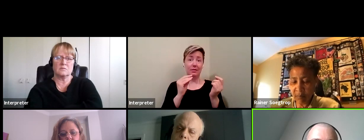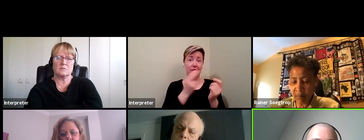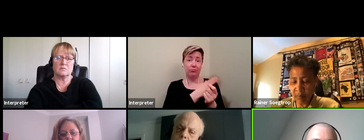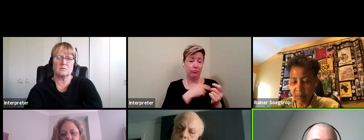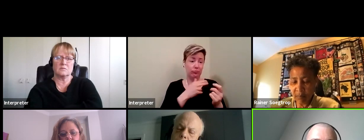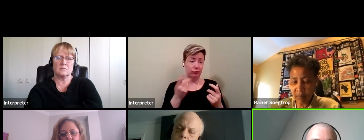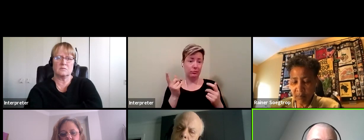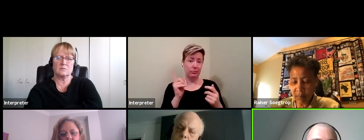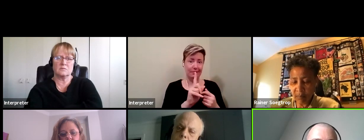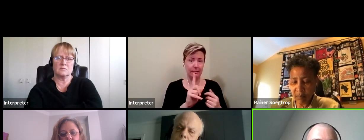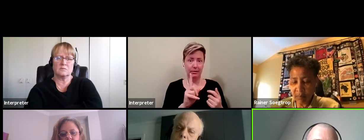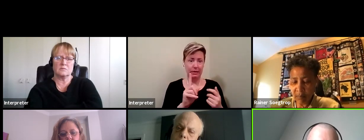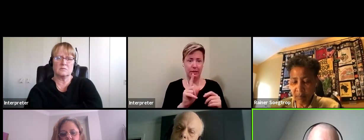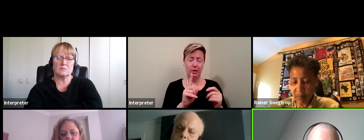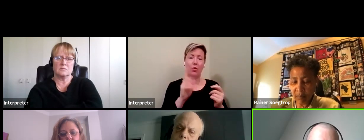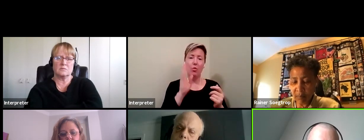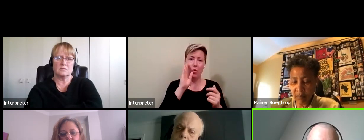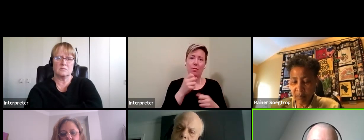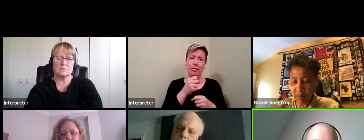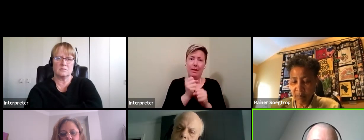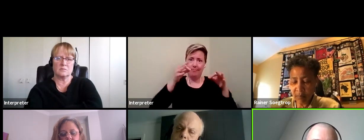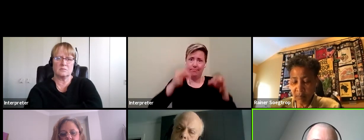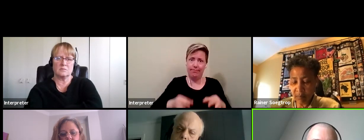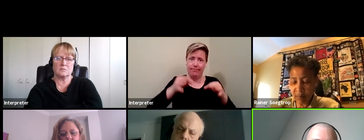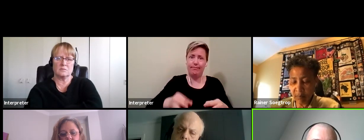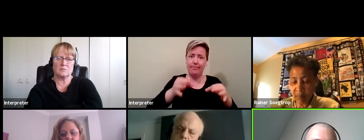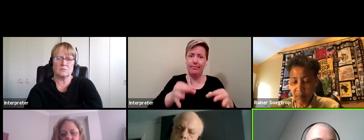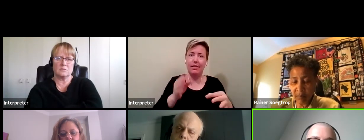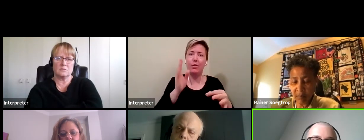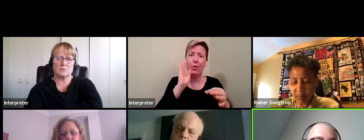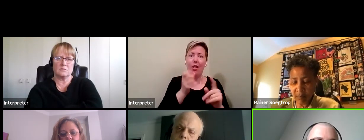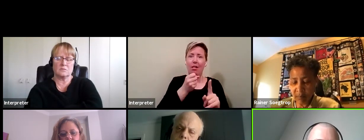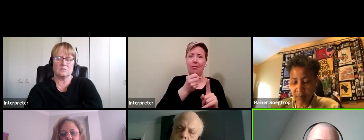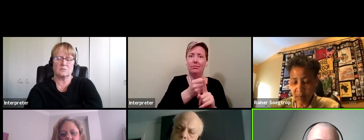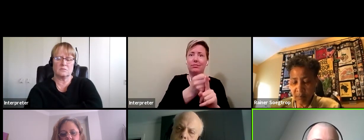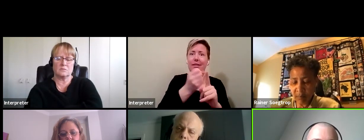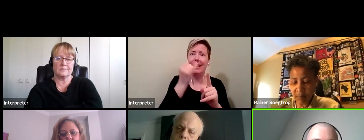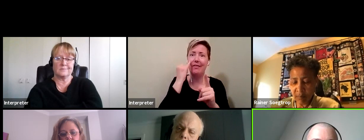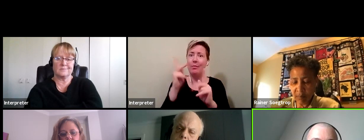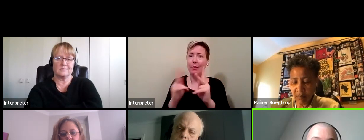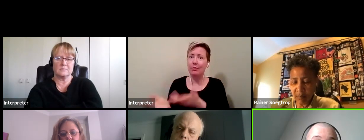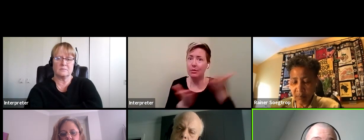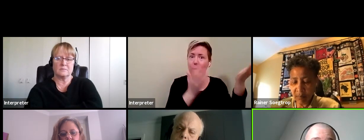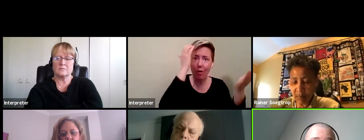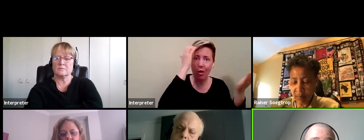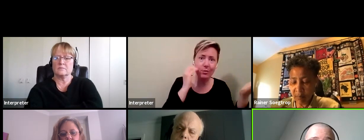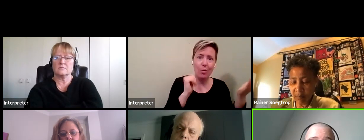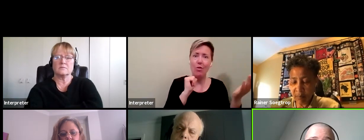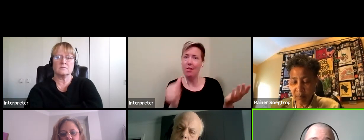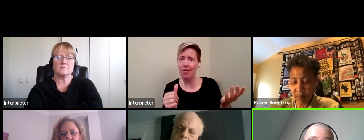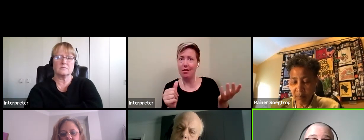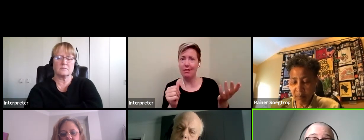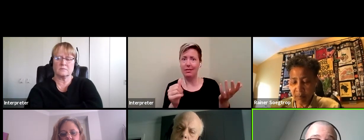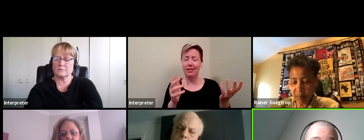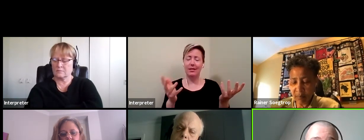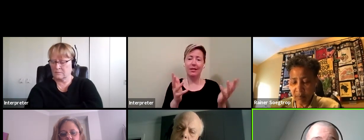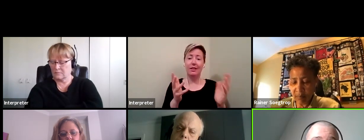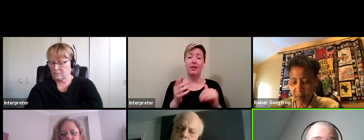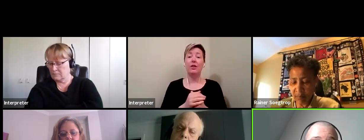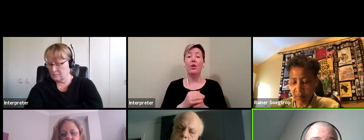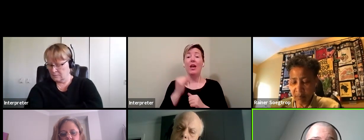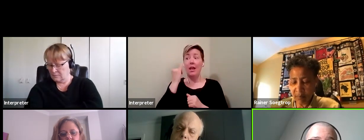really important decisions which will impact whether people even make it to the hospital. At hospitals, if folks